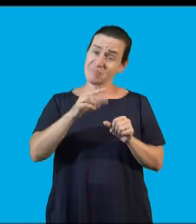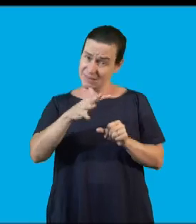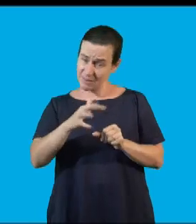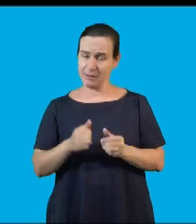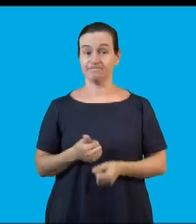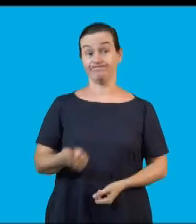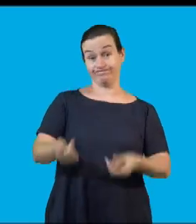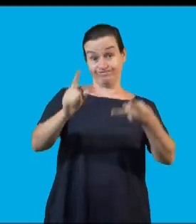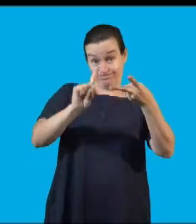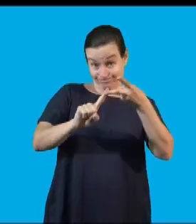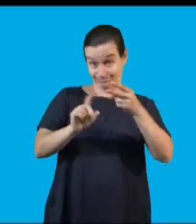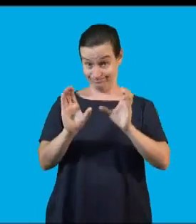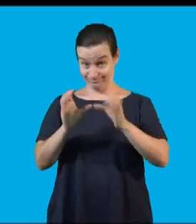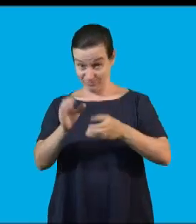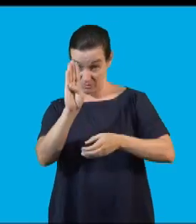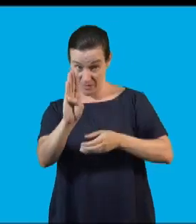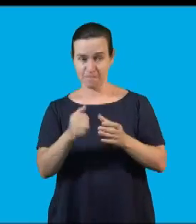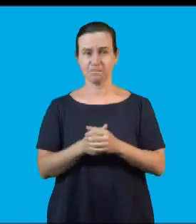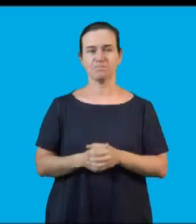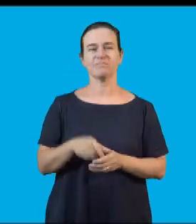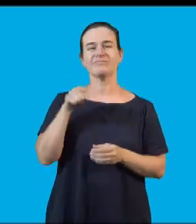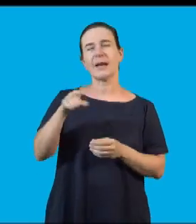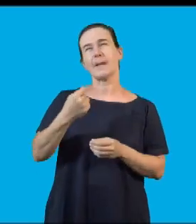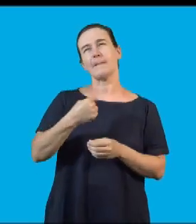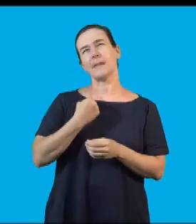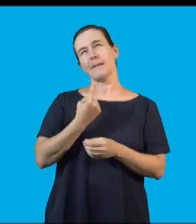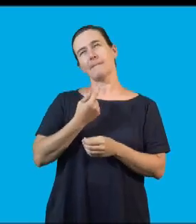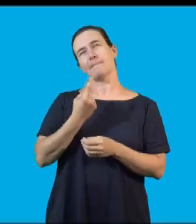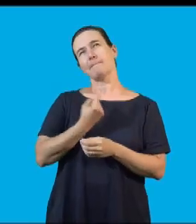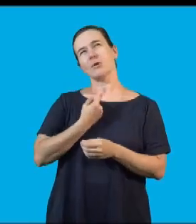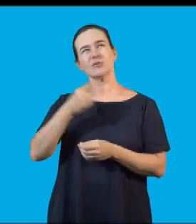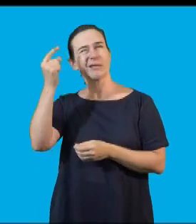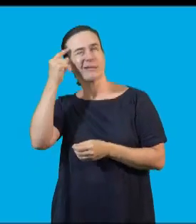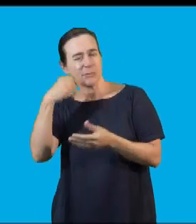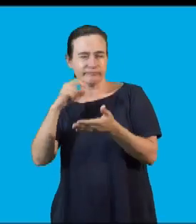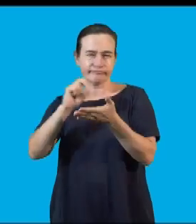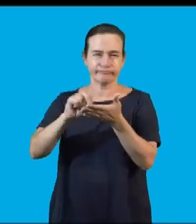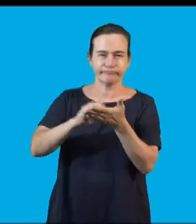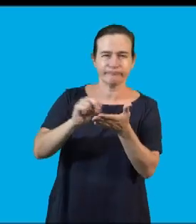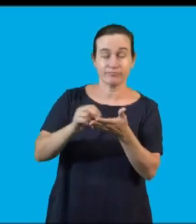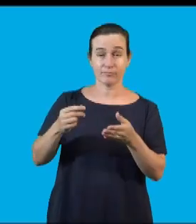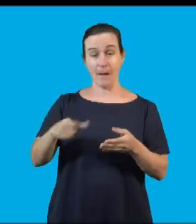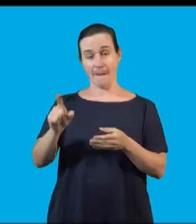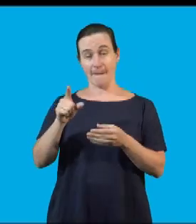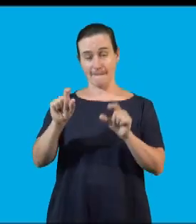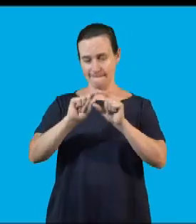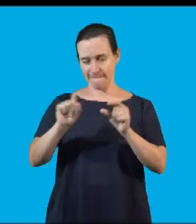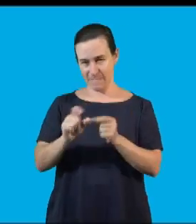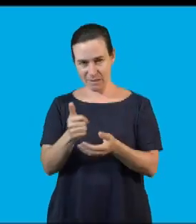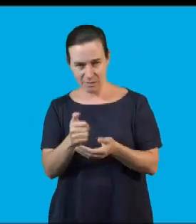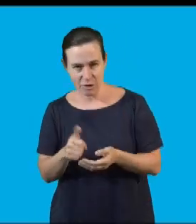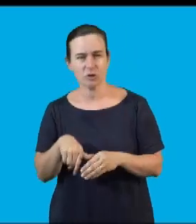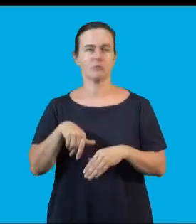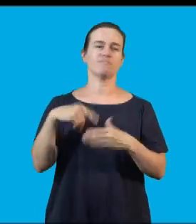similar. Category B has diary entries, short message system, SMS, and these